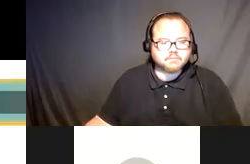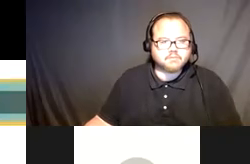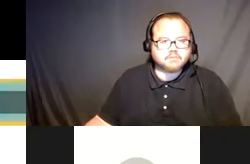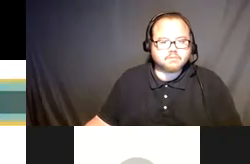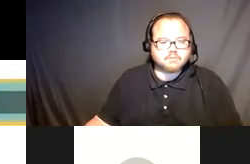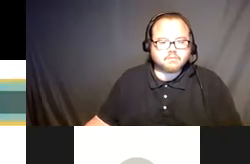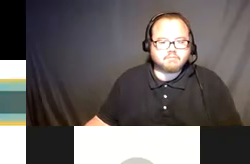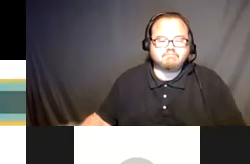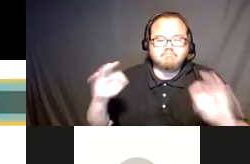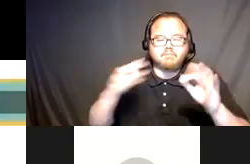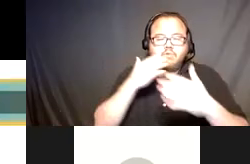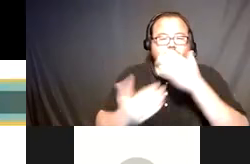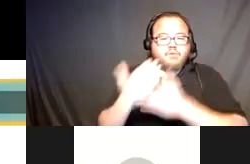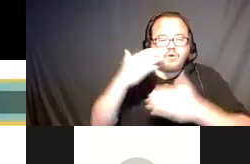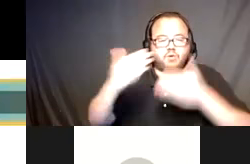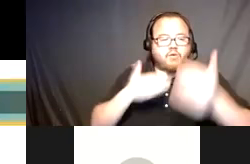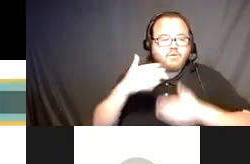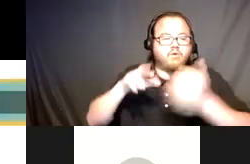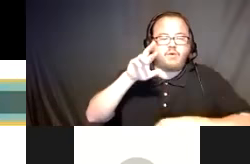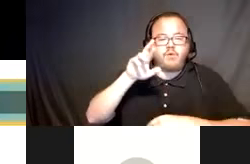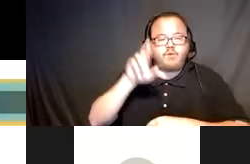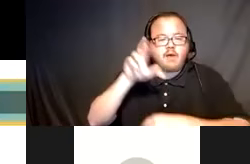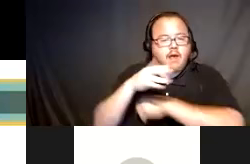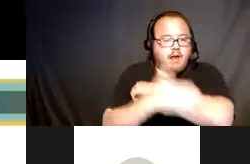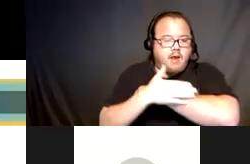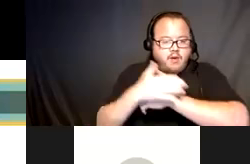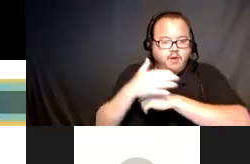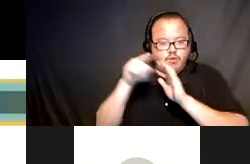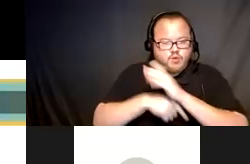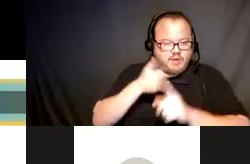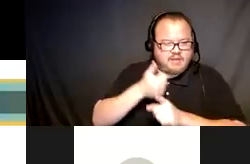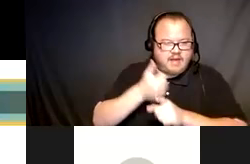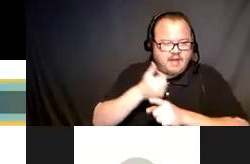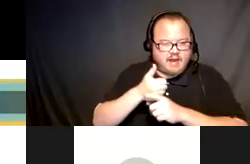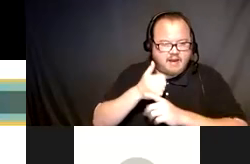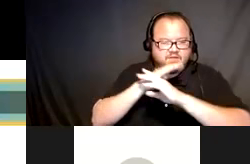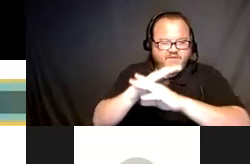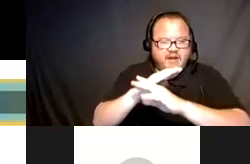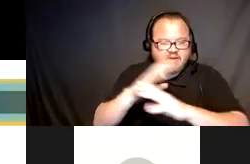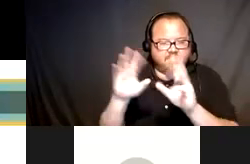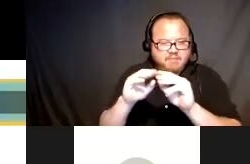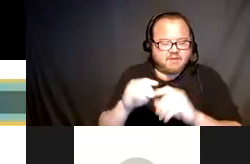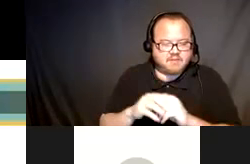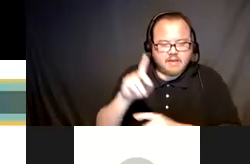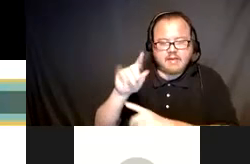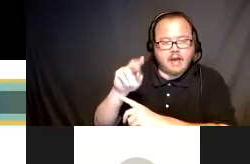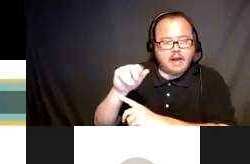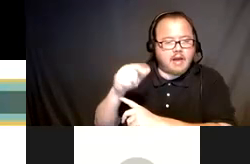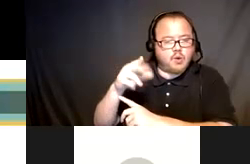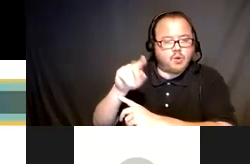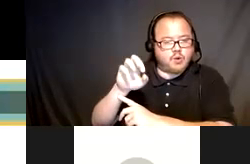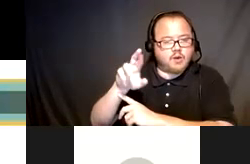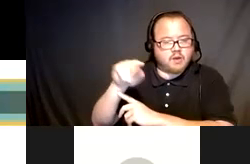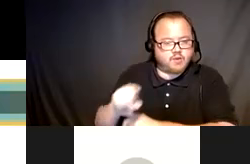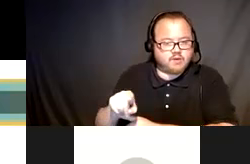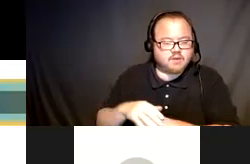So good morning. Welcome to the Riverside County Suicide Prevention quarterly meeting for the coalition. I am Diana Gutierrez, and I am the Prevention